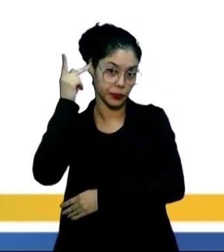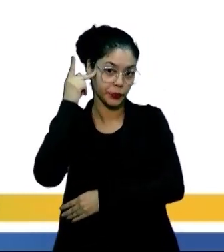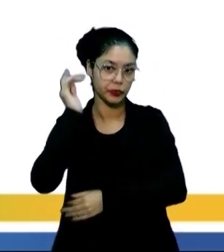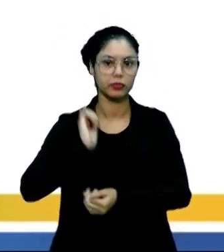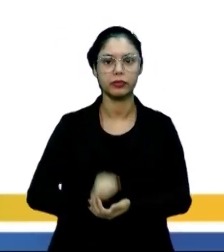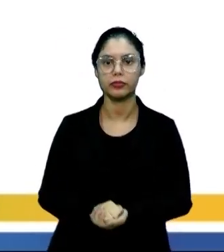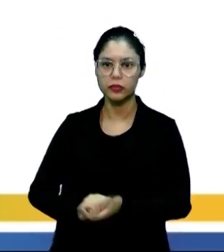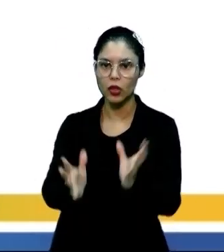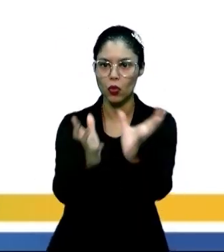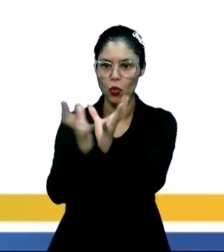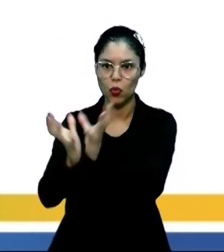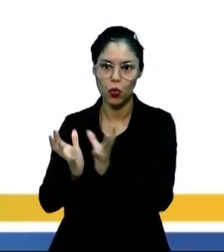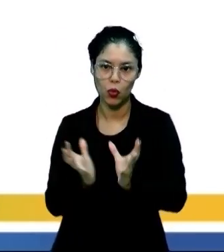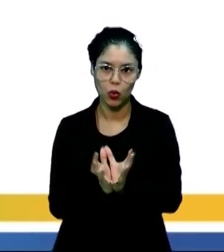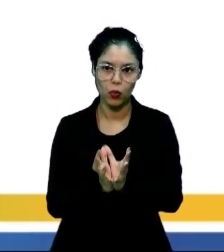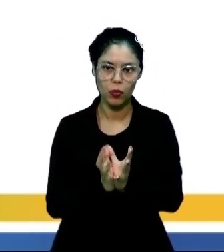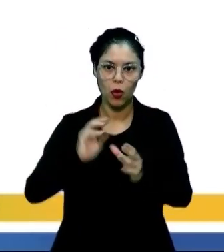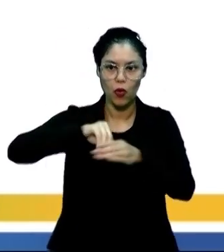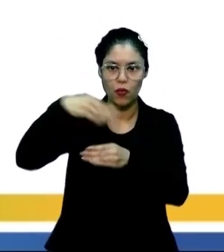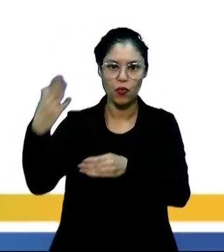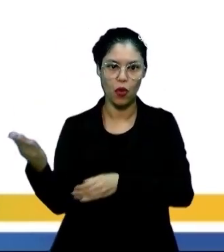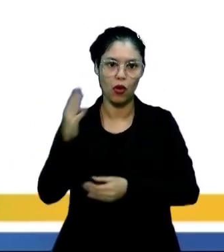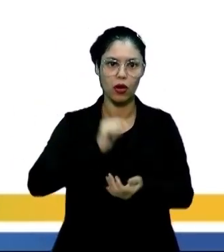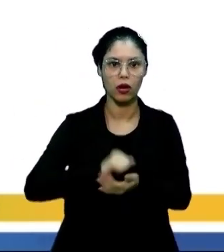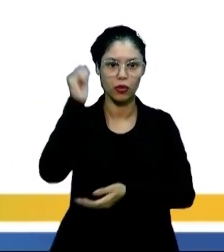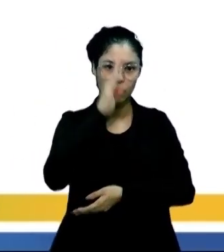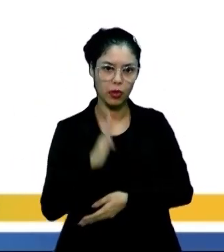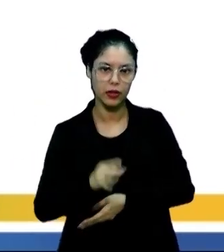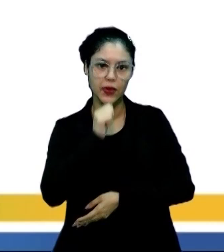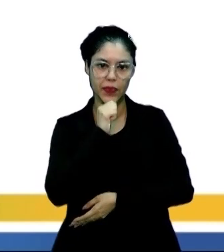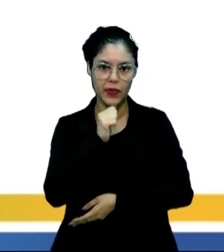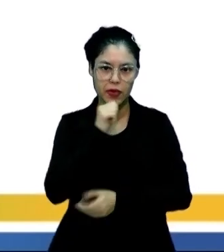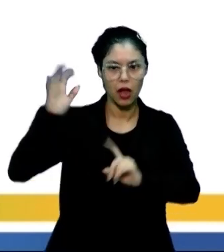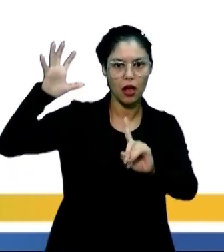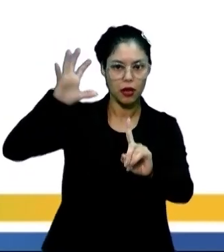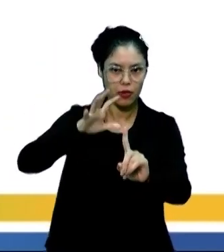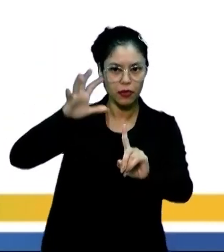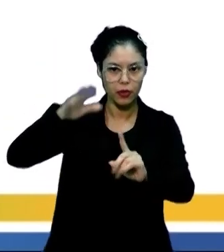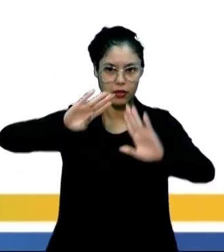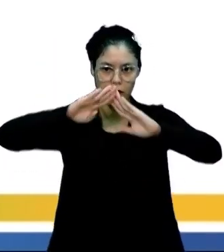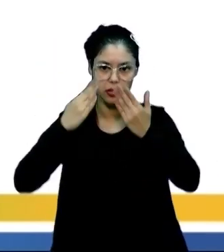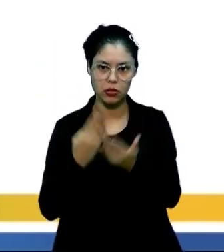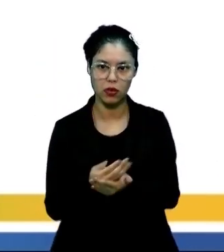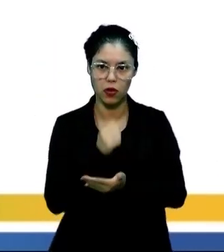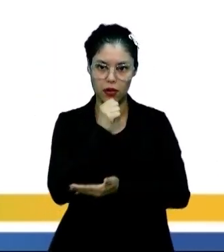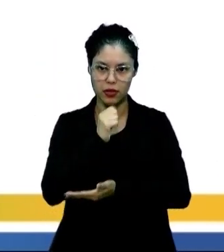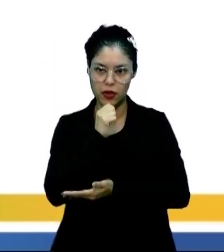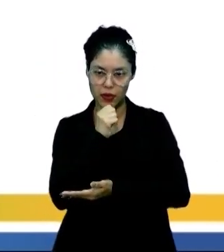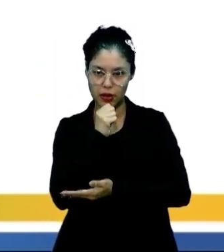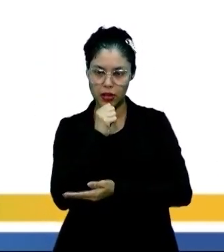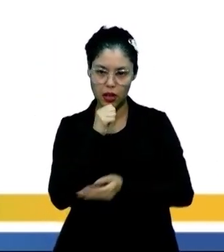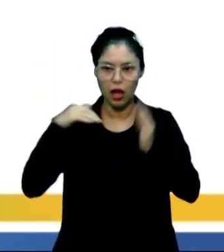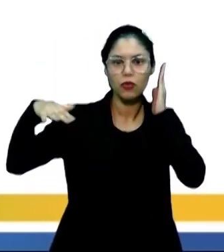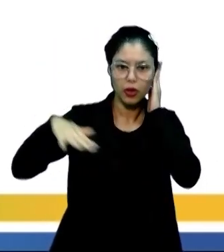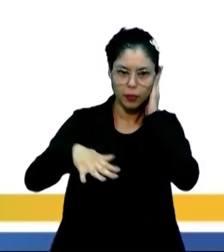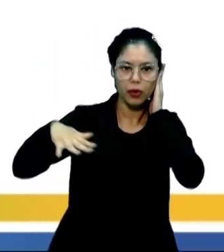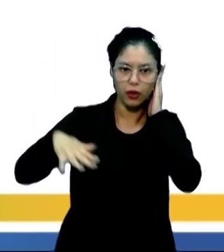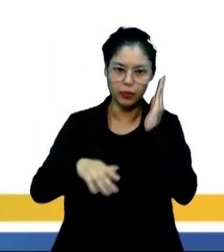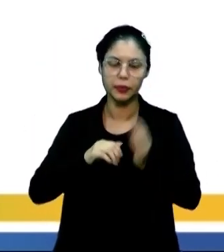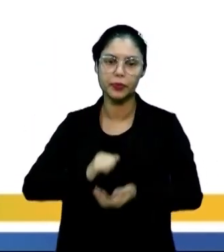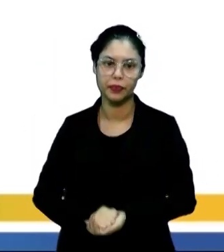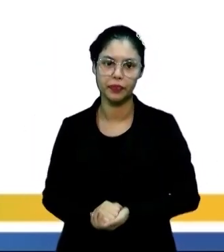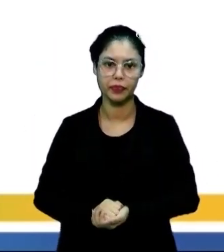where groups tend to have a more international style, influenced by old school hip hop and gangsta